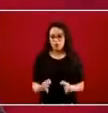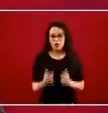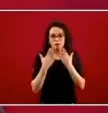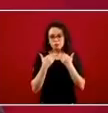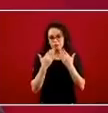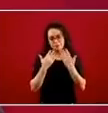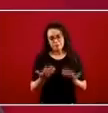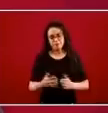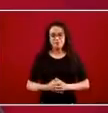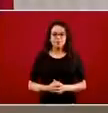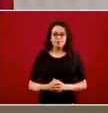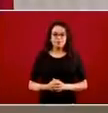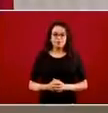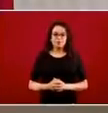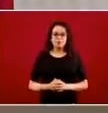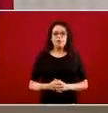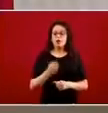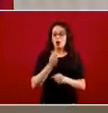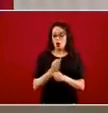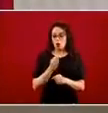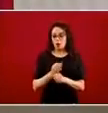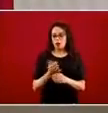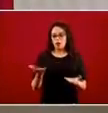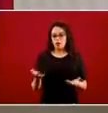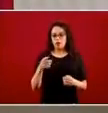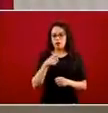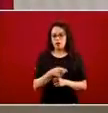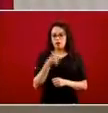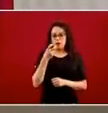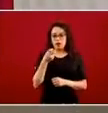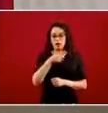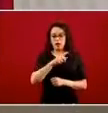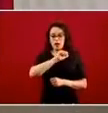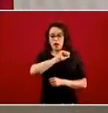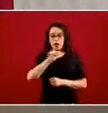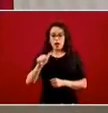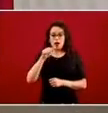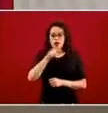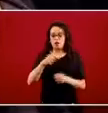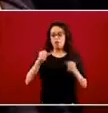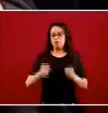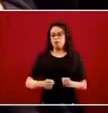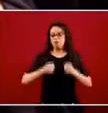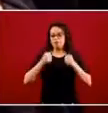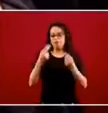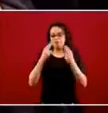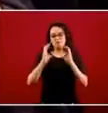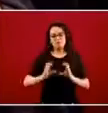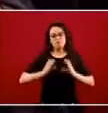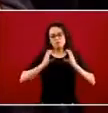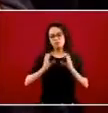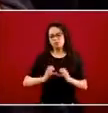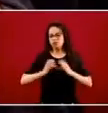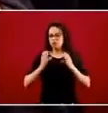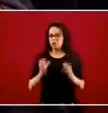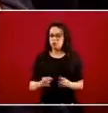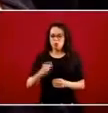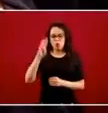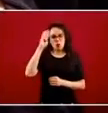in touch with the proper scientific evidence and literature.